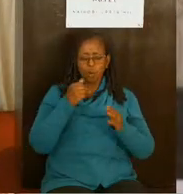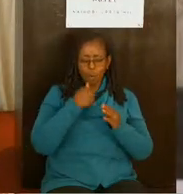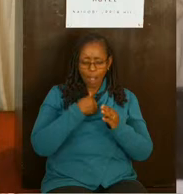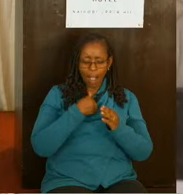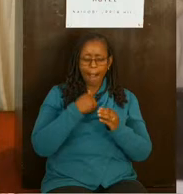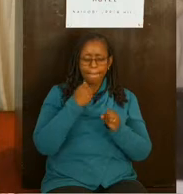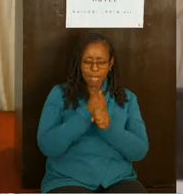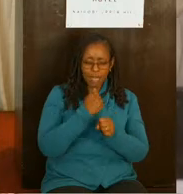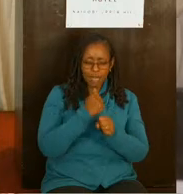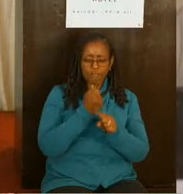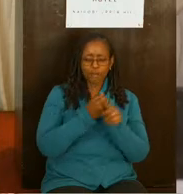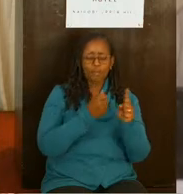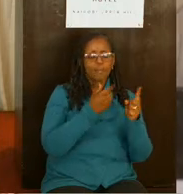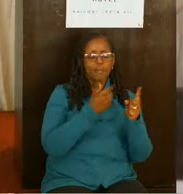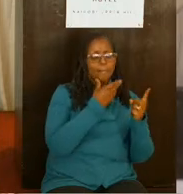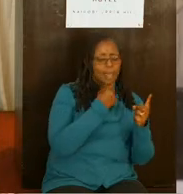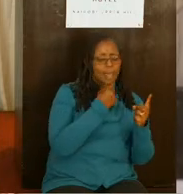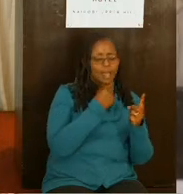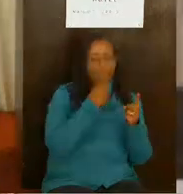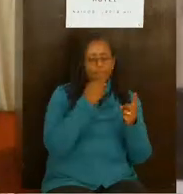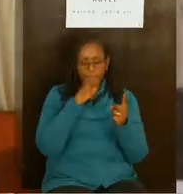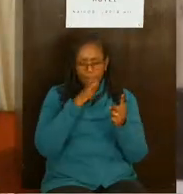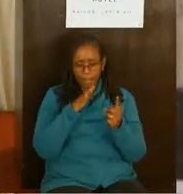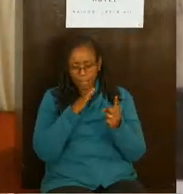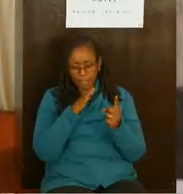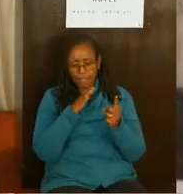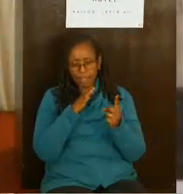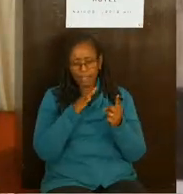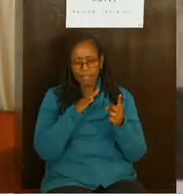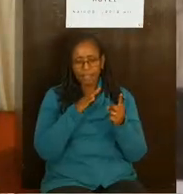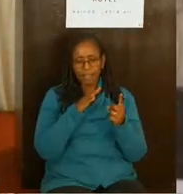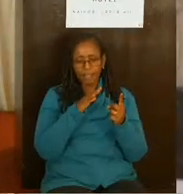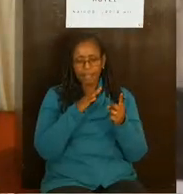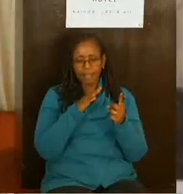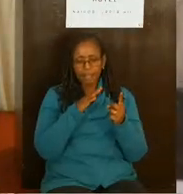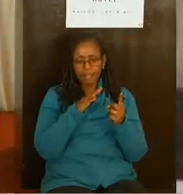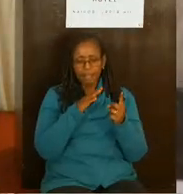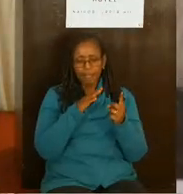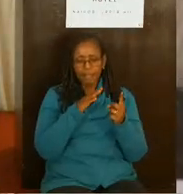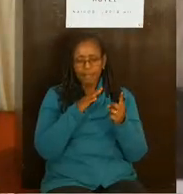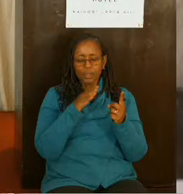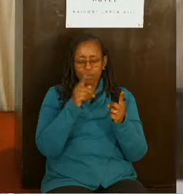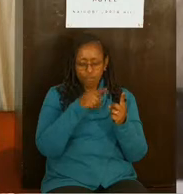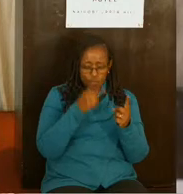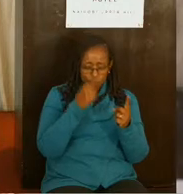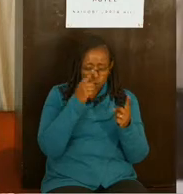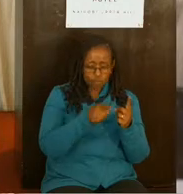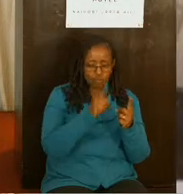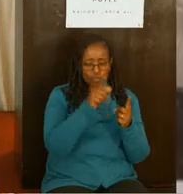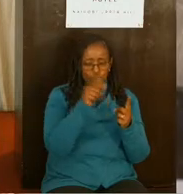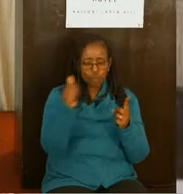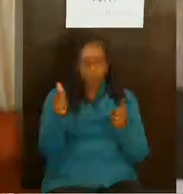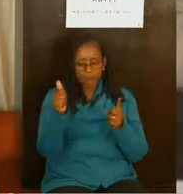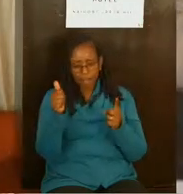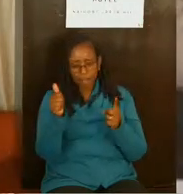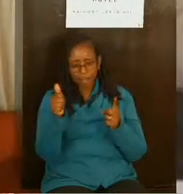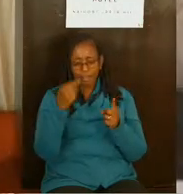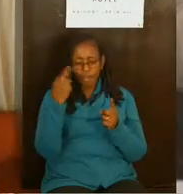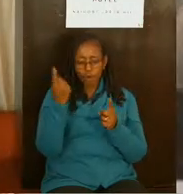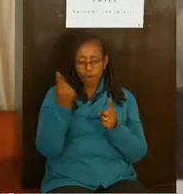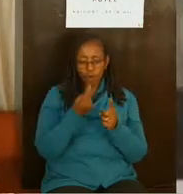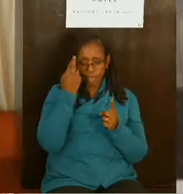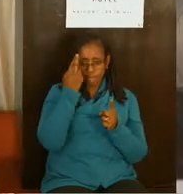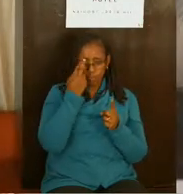female and made you into Nations and tribes that you may know one another the only reason why we are